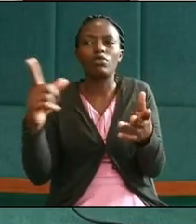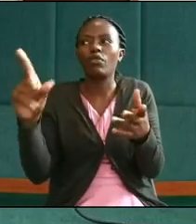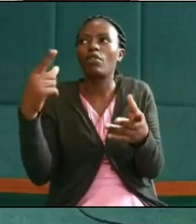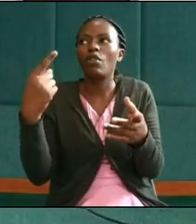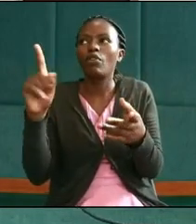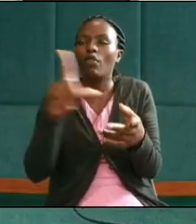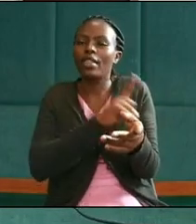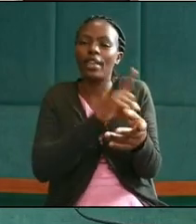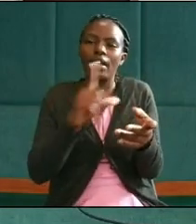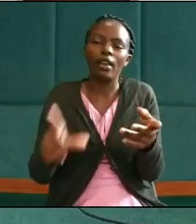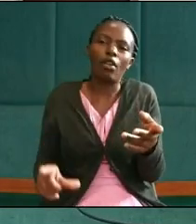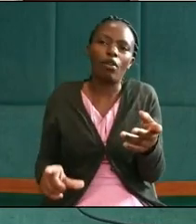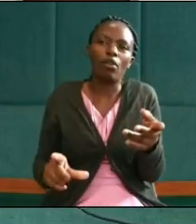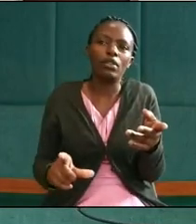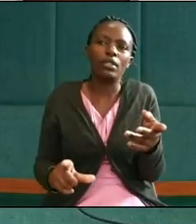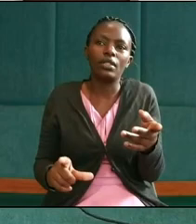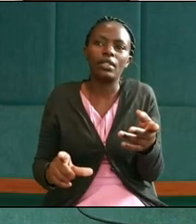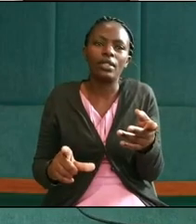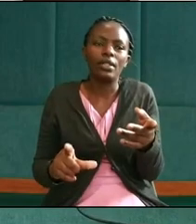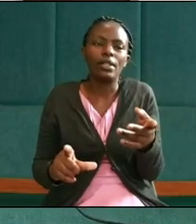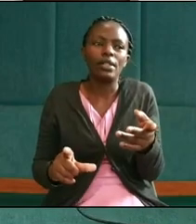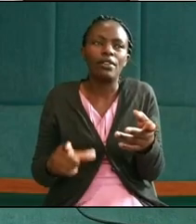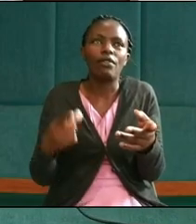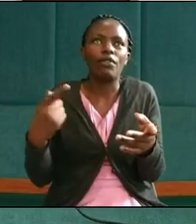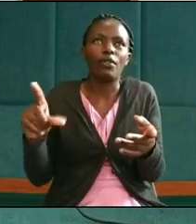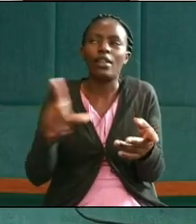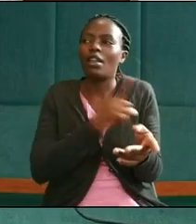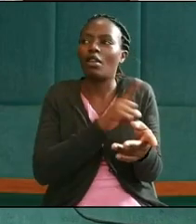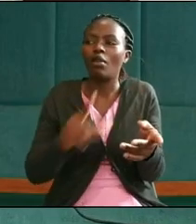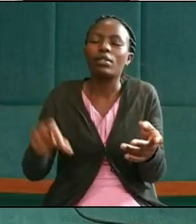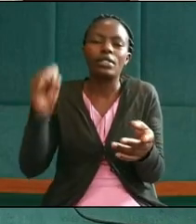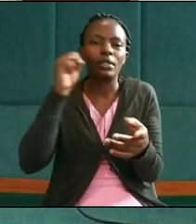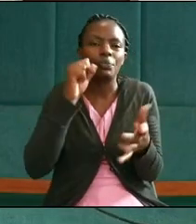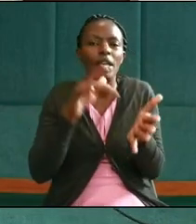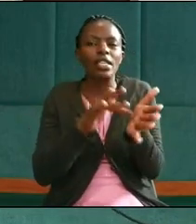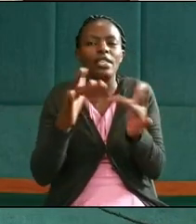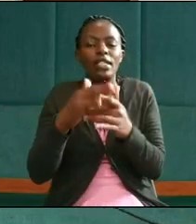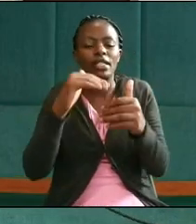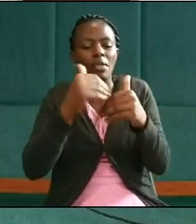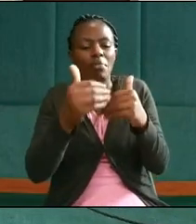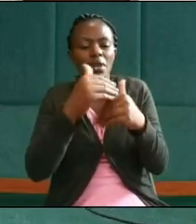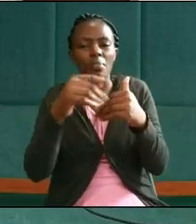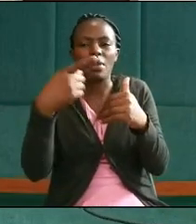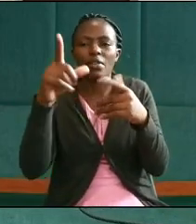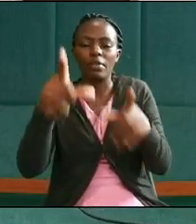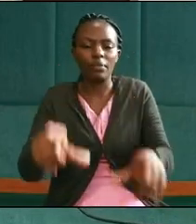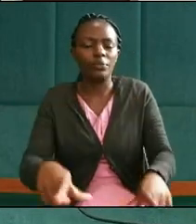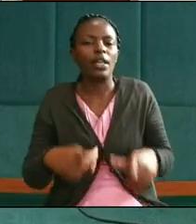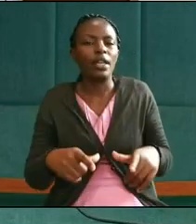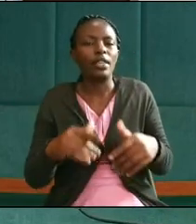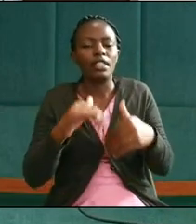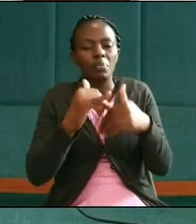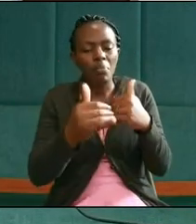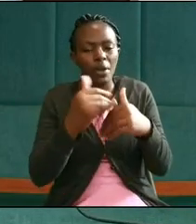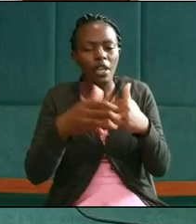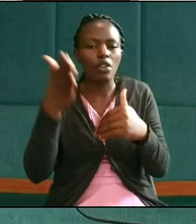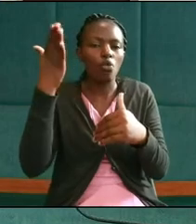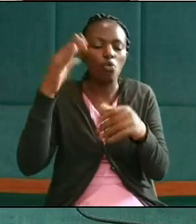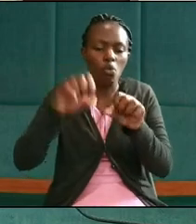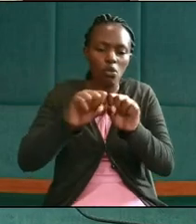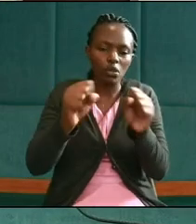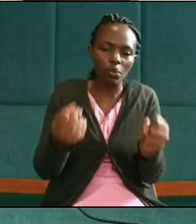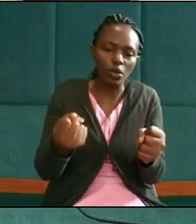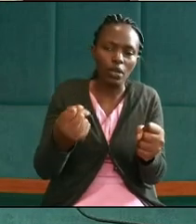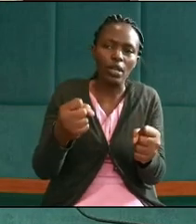Supper. Jesus, the bread of life. The bread represented his body, which was broken for